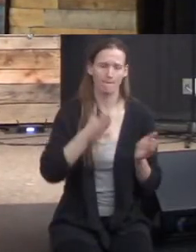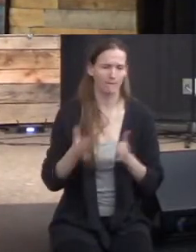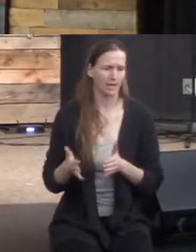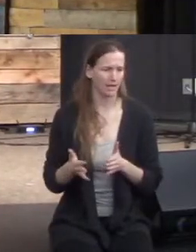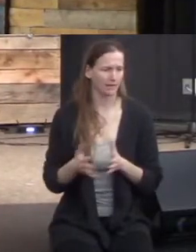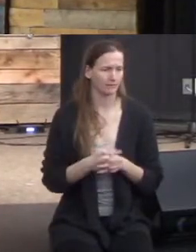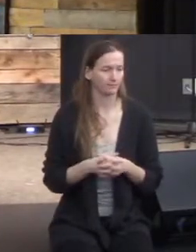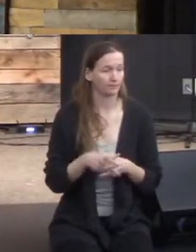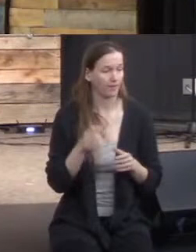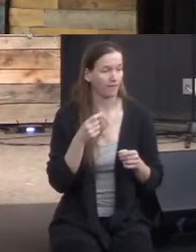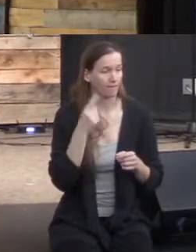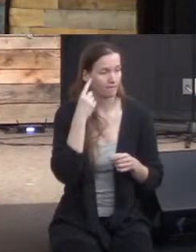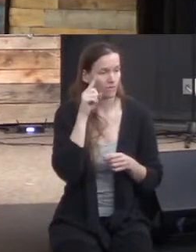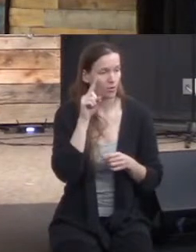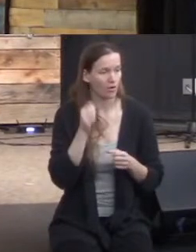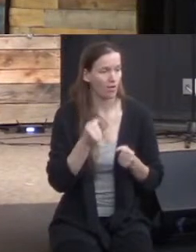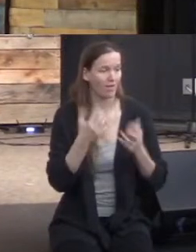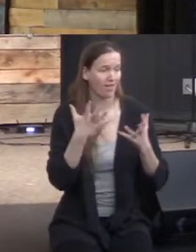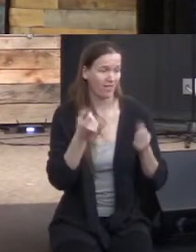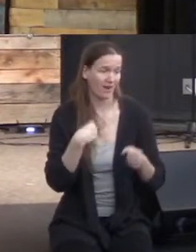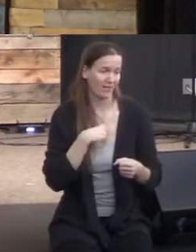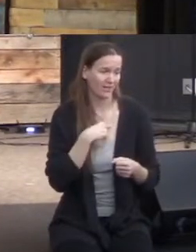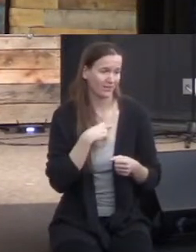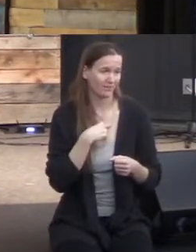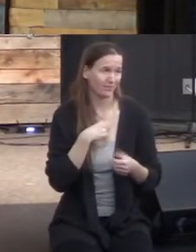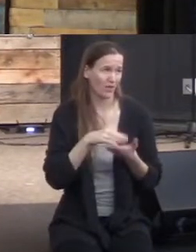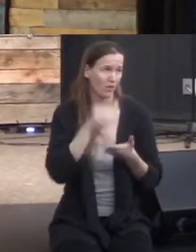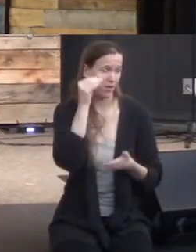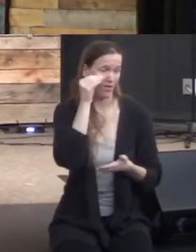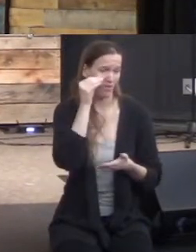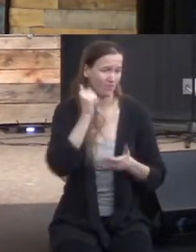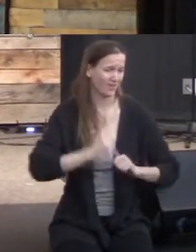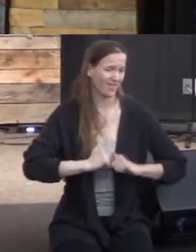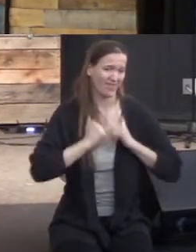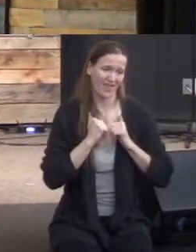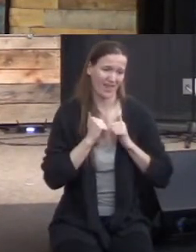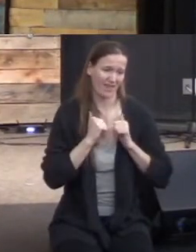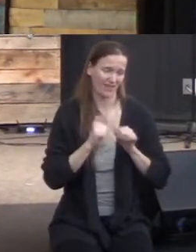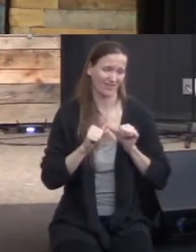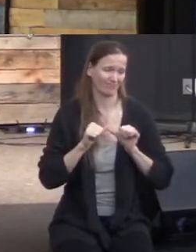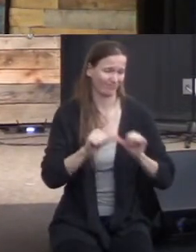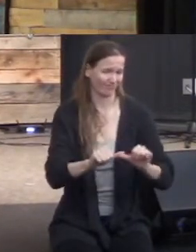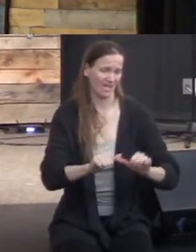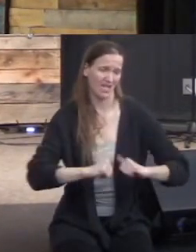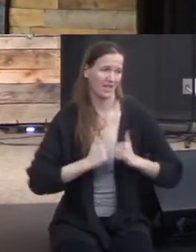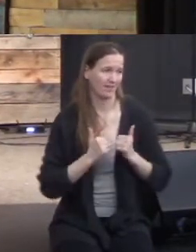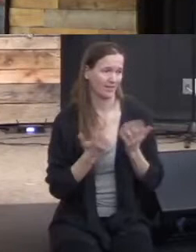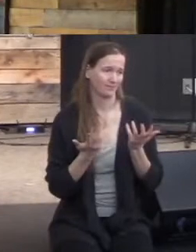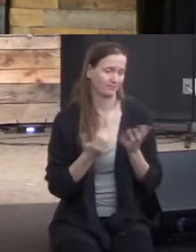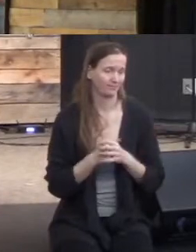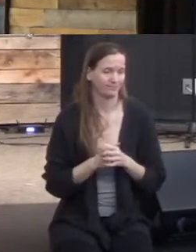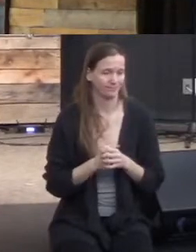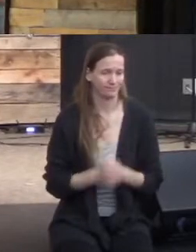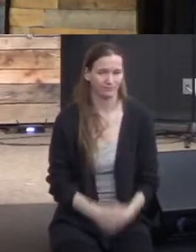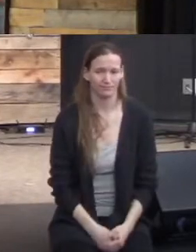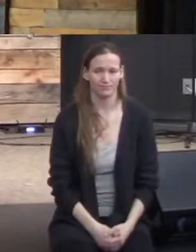learn to survive and move on. Cope and move on. Let's not bring it up.